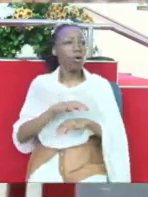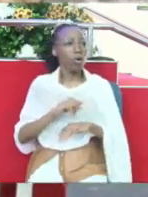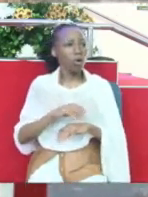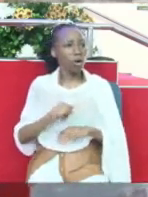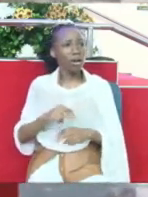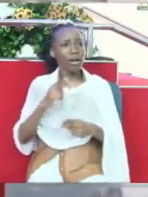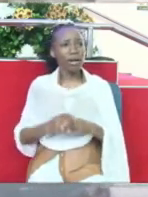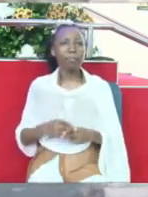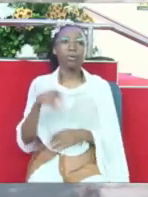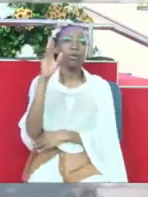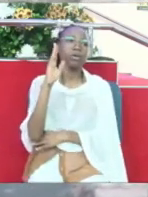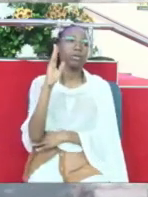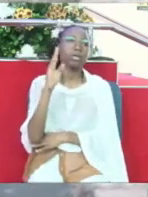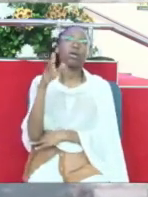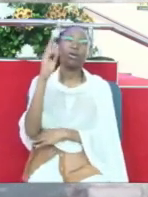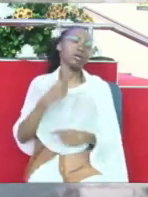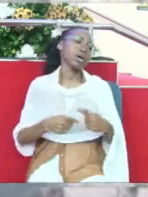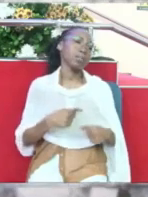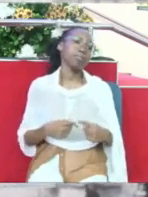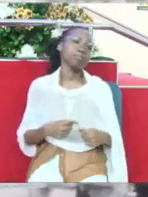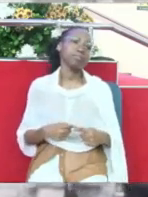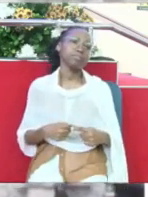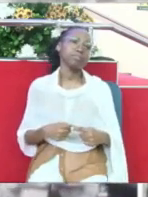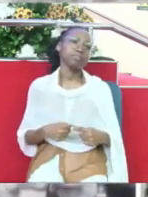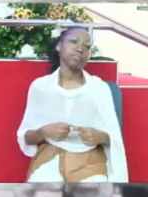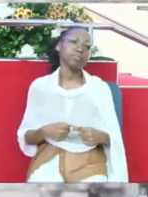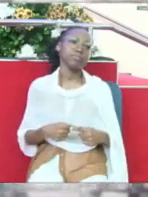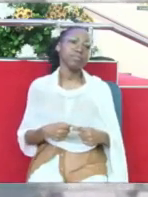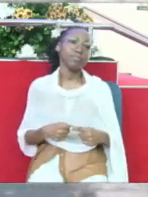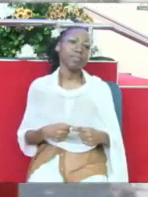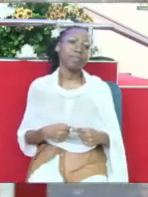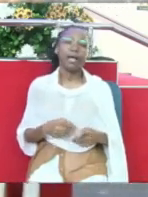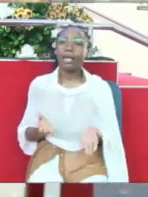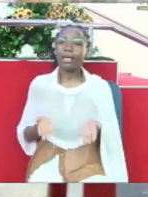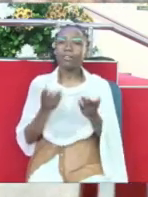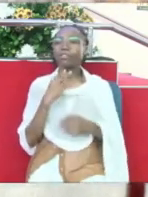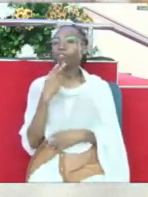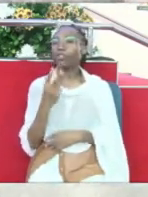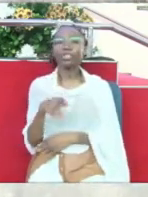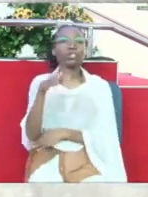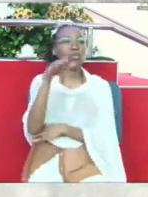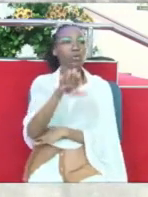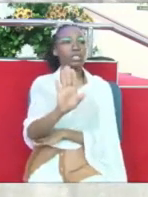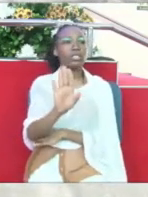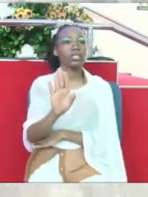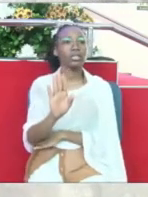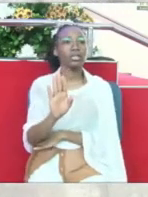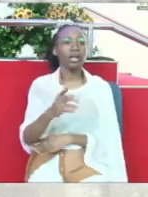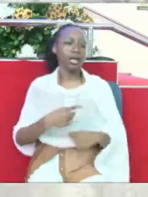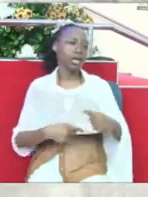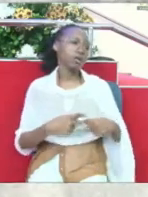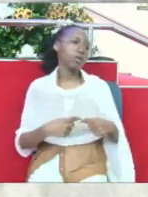one today to call his name. Lift your voice and call his name. Up